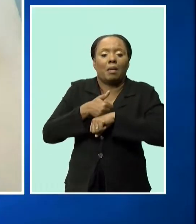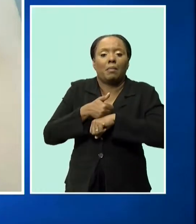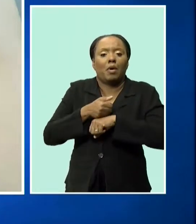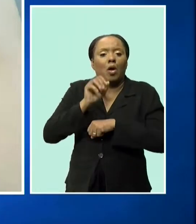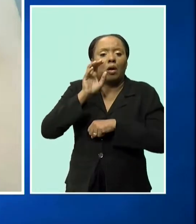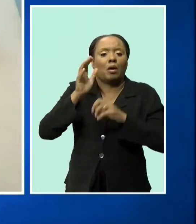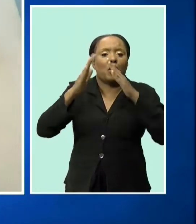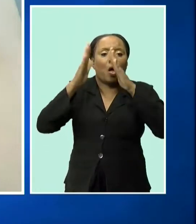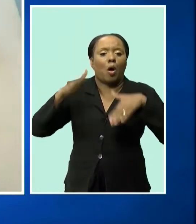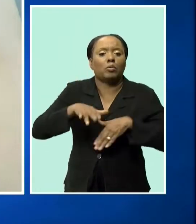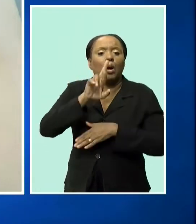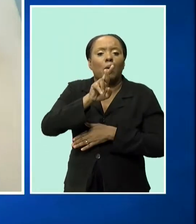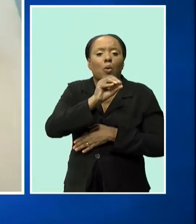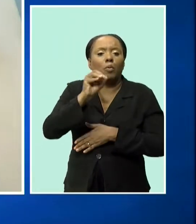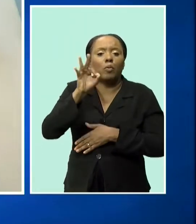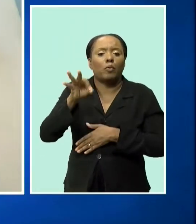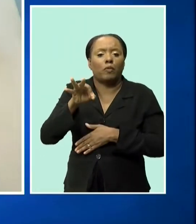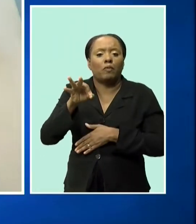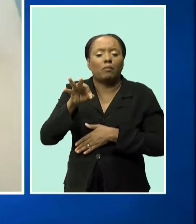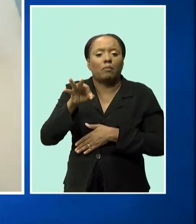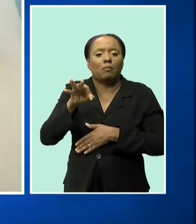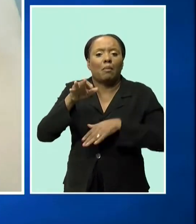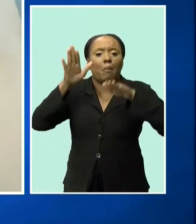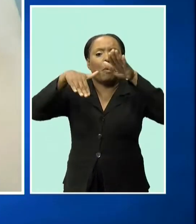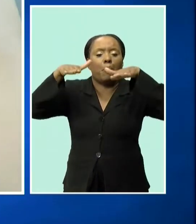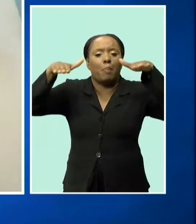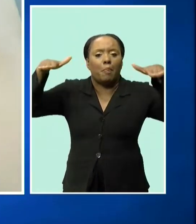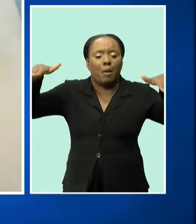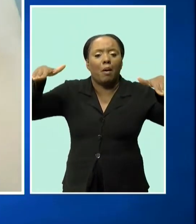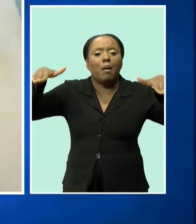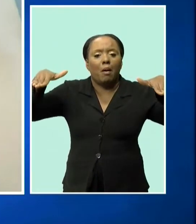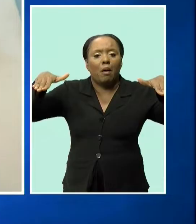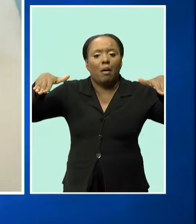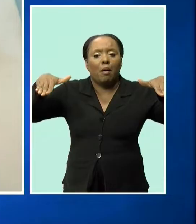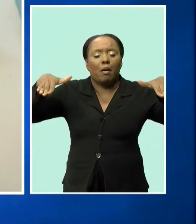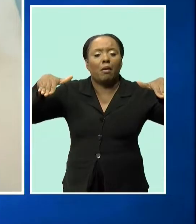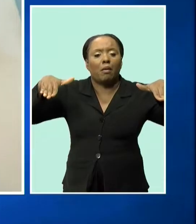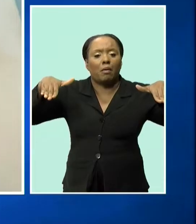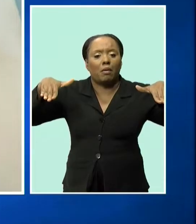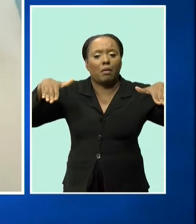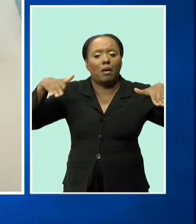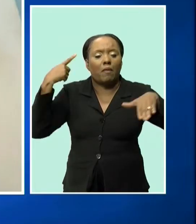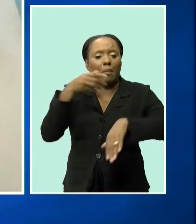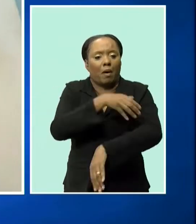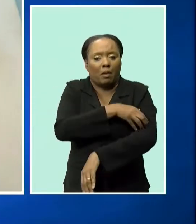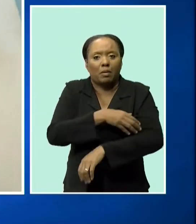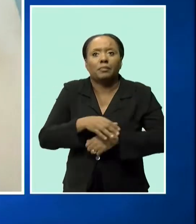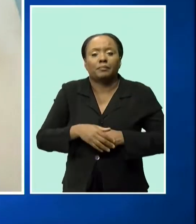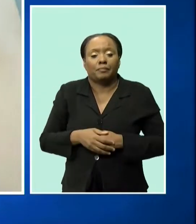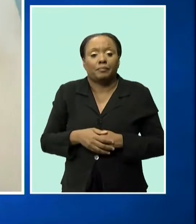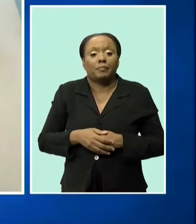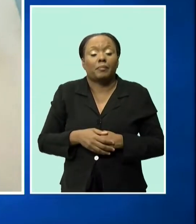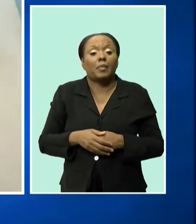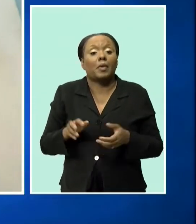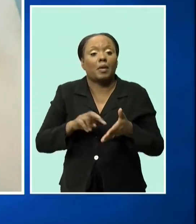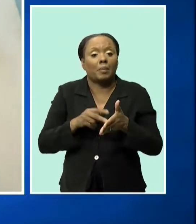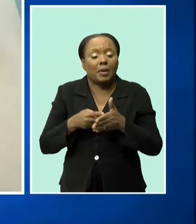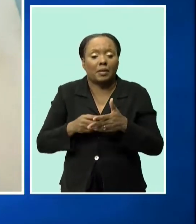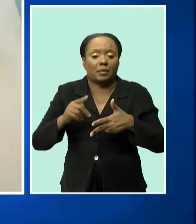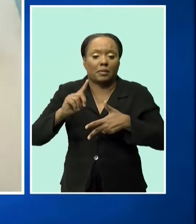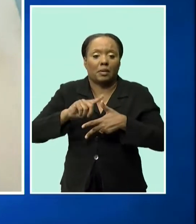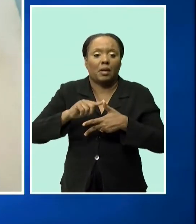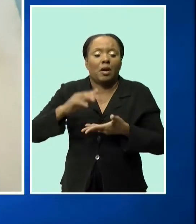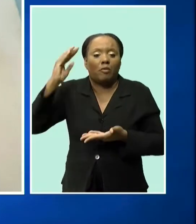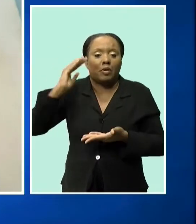roof, where they're able to contribute in three meaningful ways to the country. One, we're going to reduce our use of